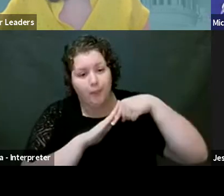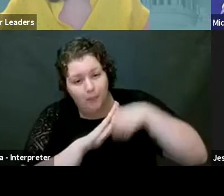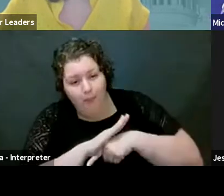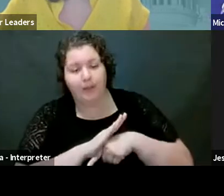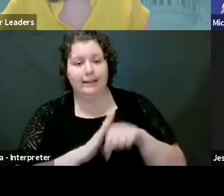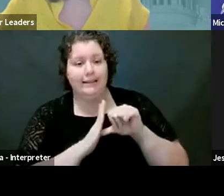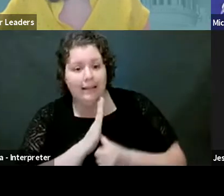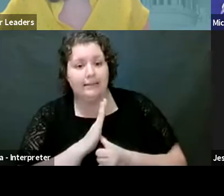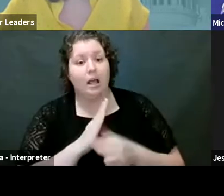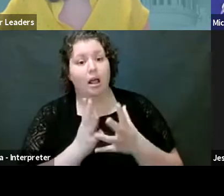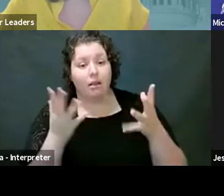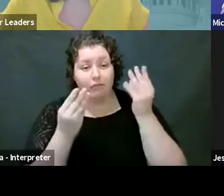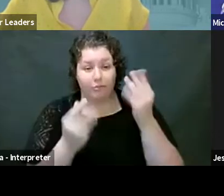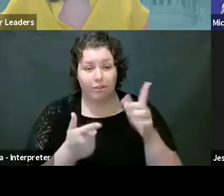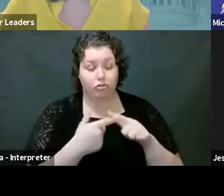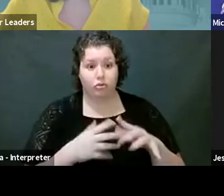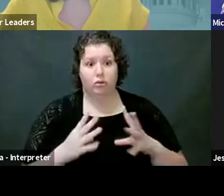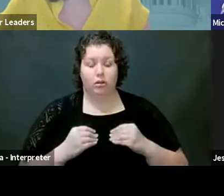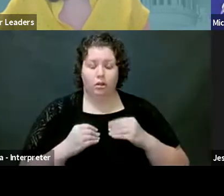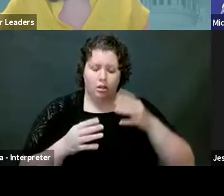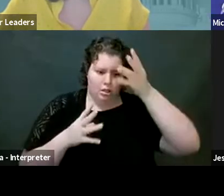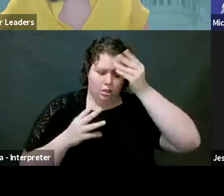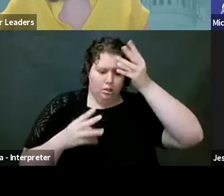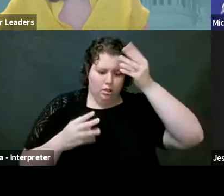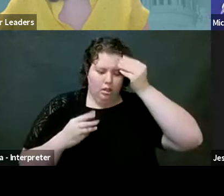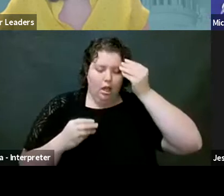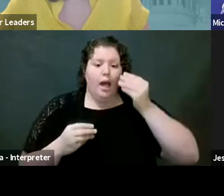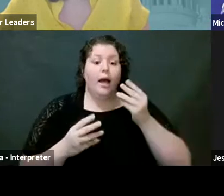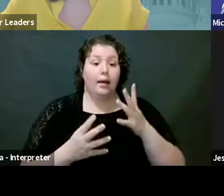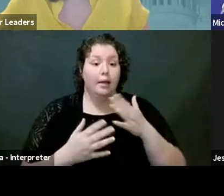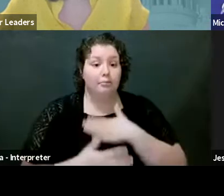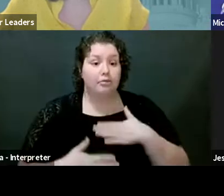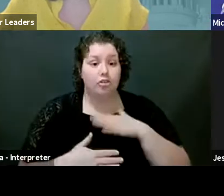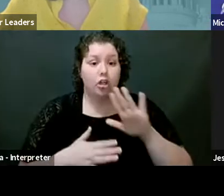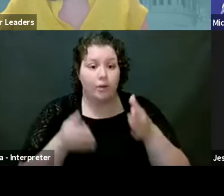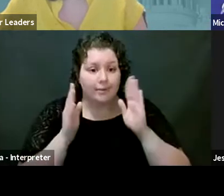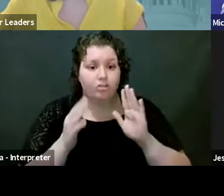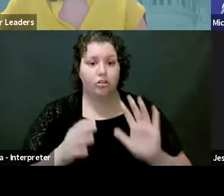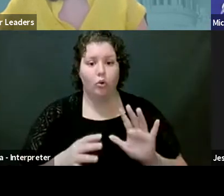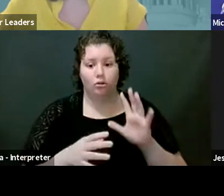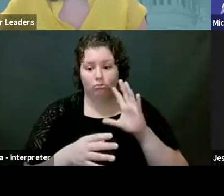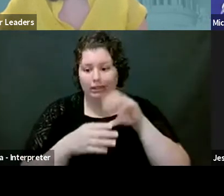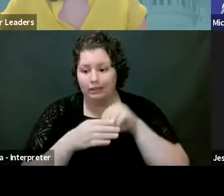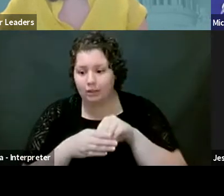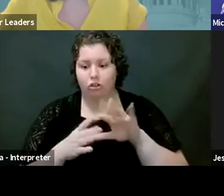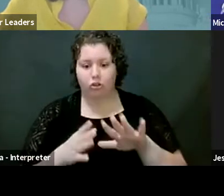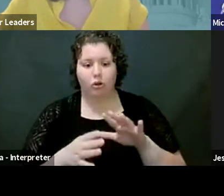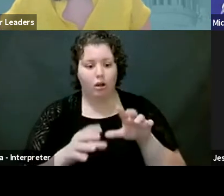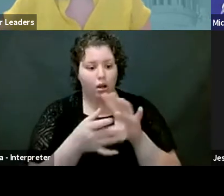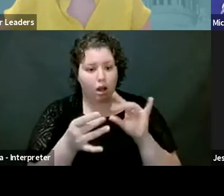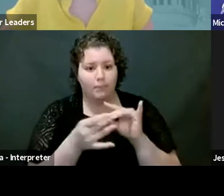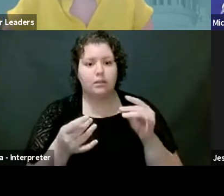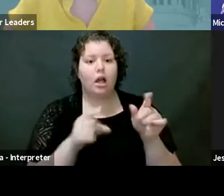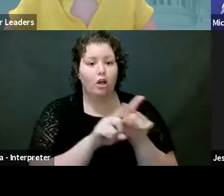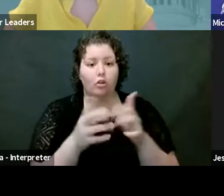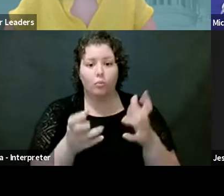I really appreciate everyone's attention, engagement, and rich comments. I also want to thank